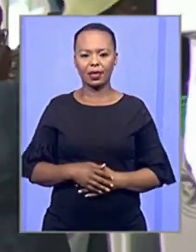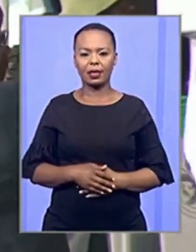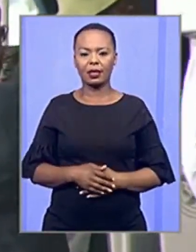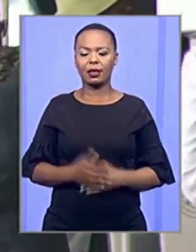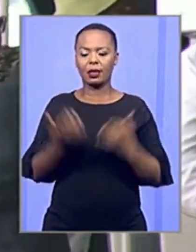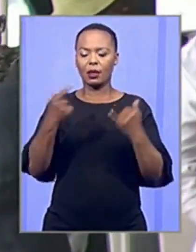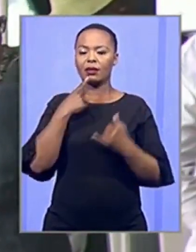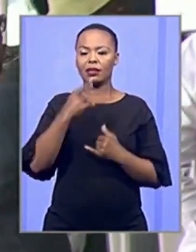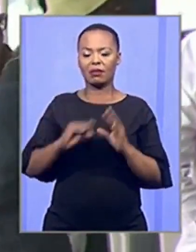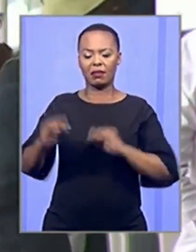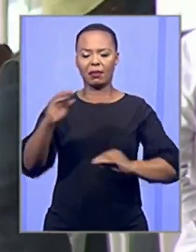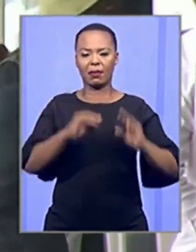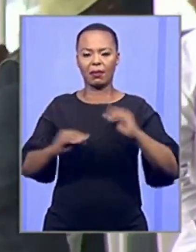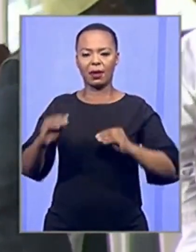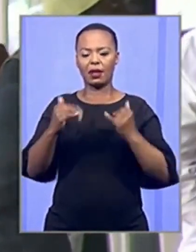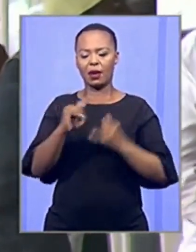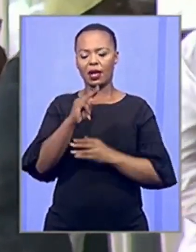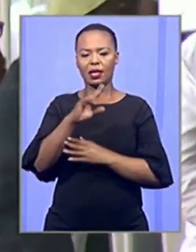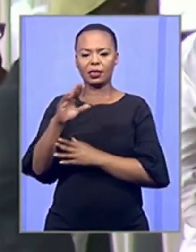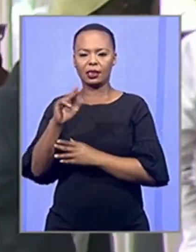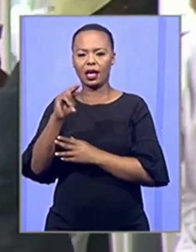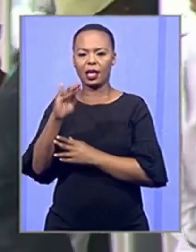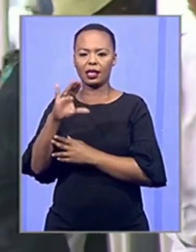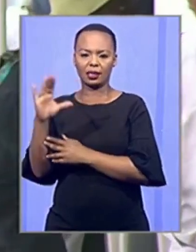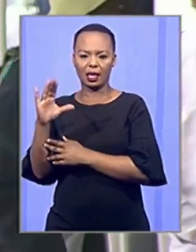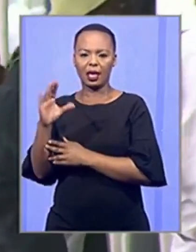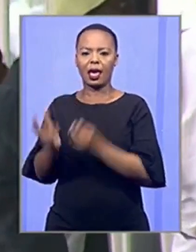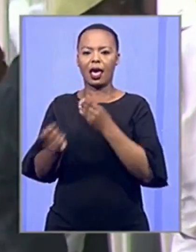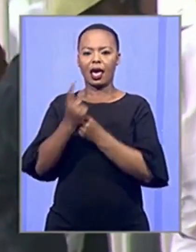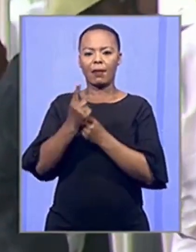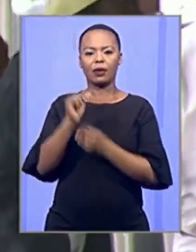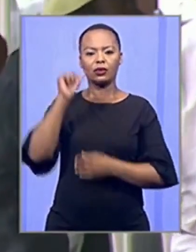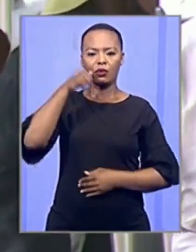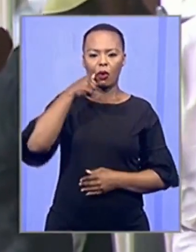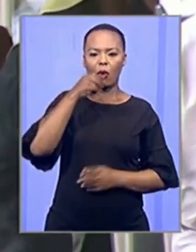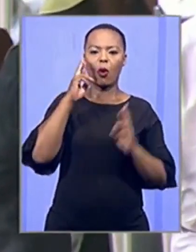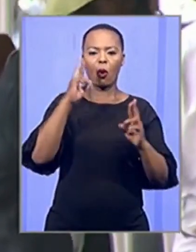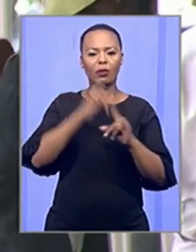ya komiti khuduthamaga ya bosetšhaba ya ANC e tlileng go tshwarwa ka moso e tlile go atlega.